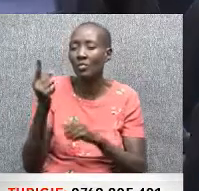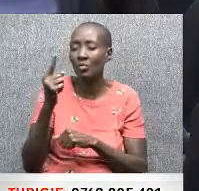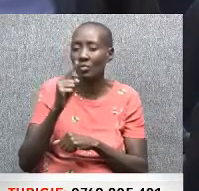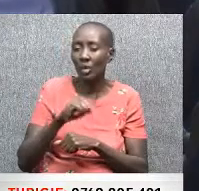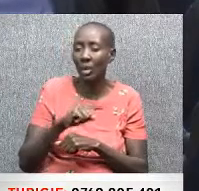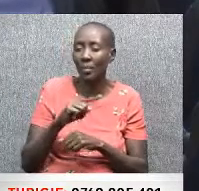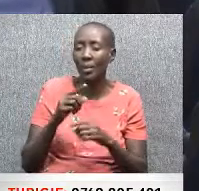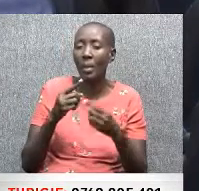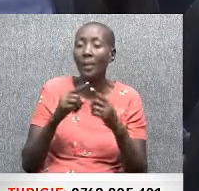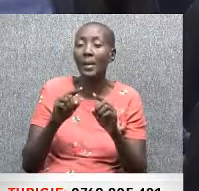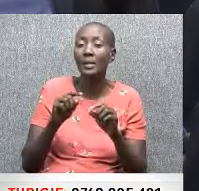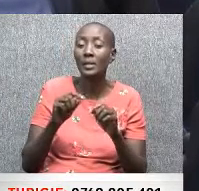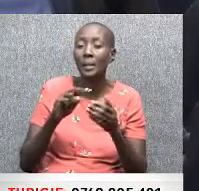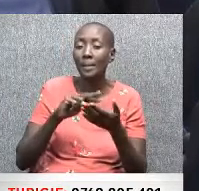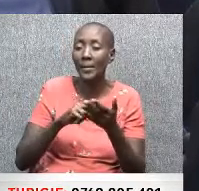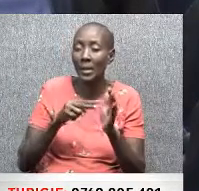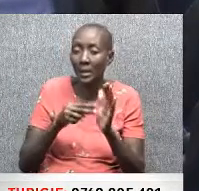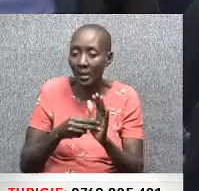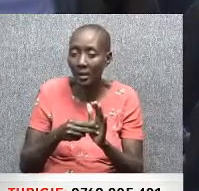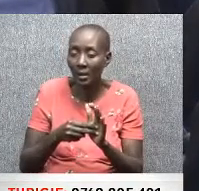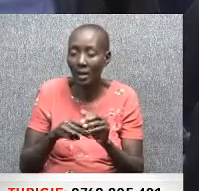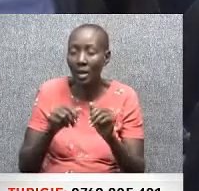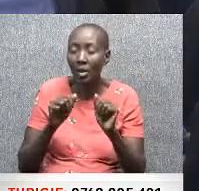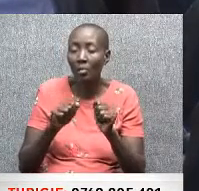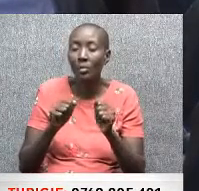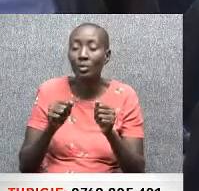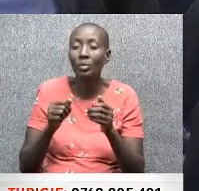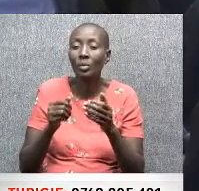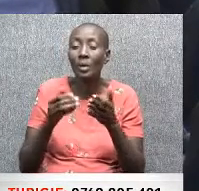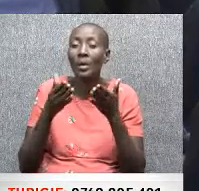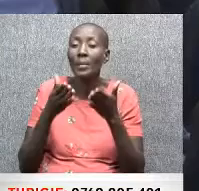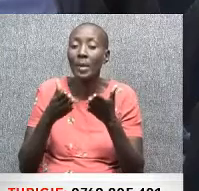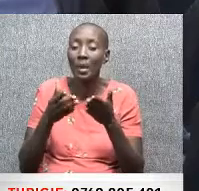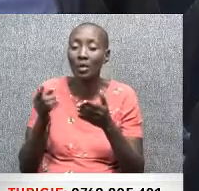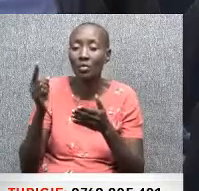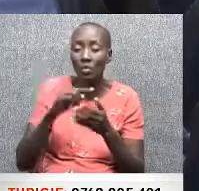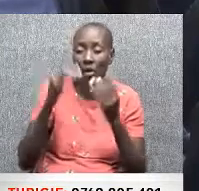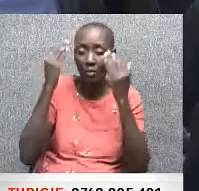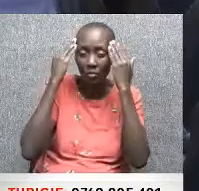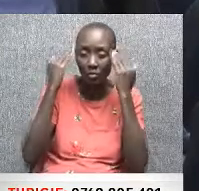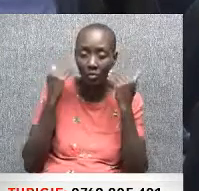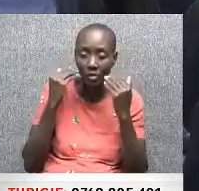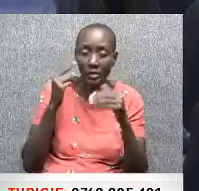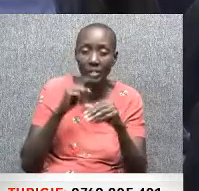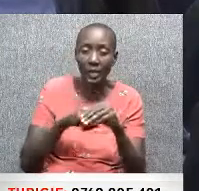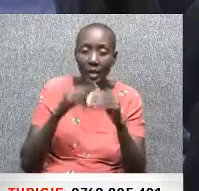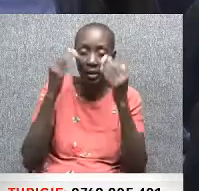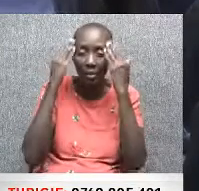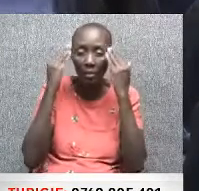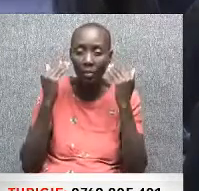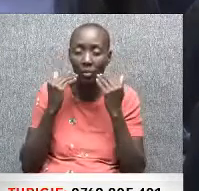will be available to attend court at the time appointed by the court, so that the court